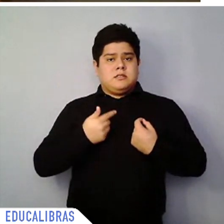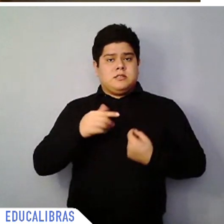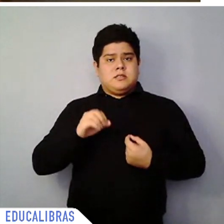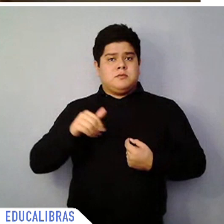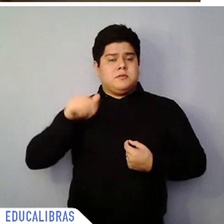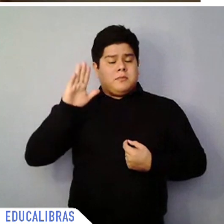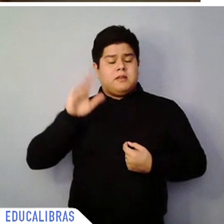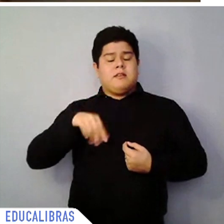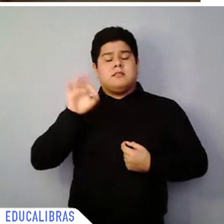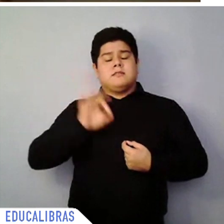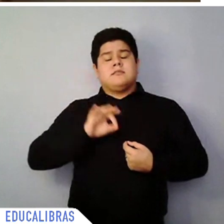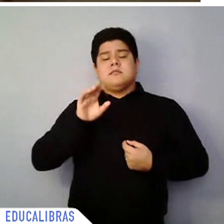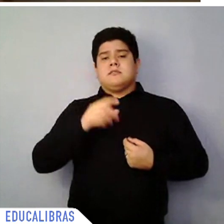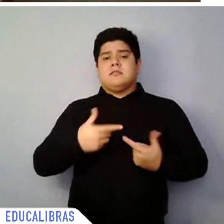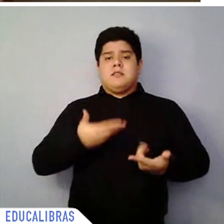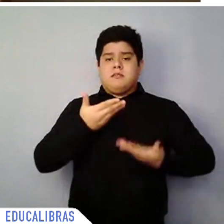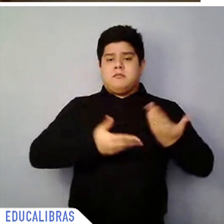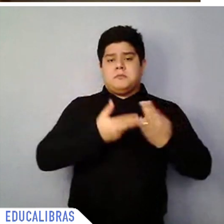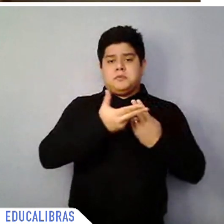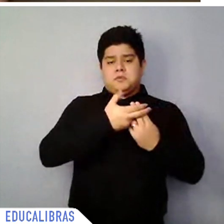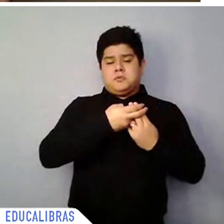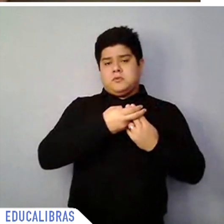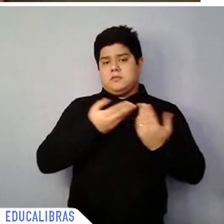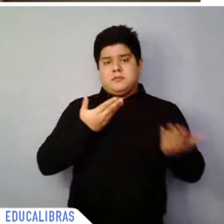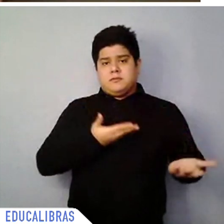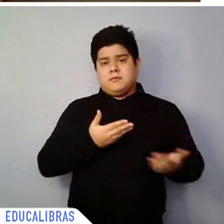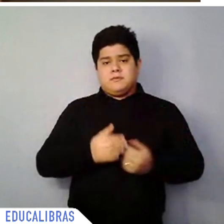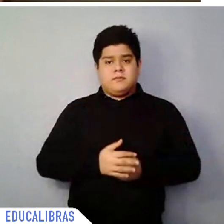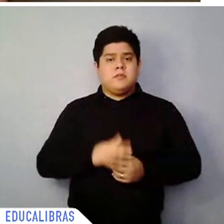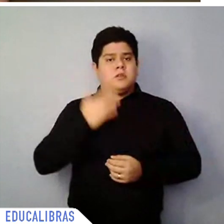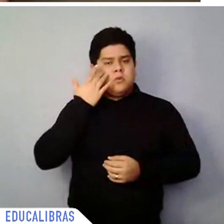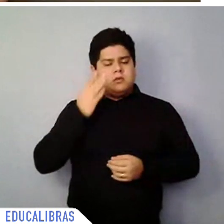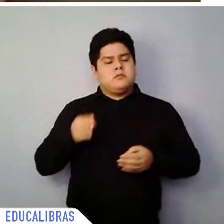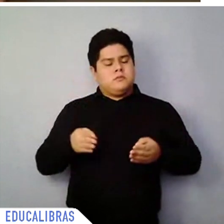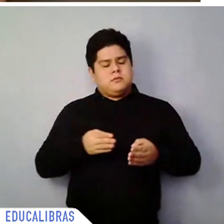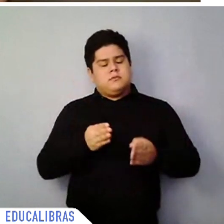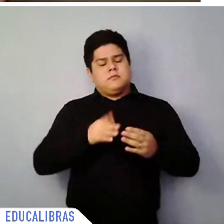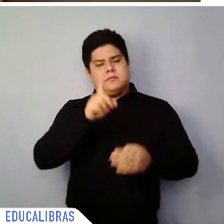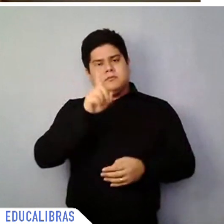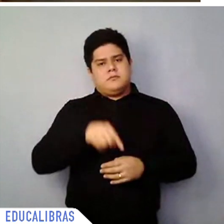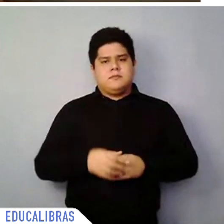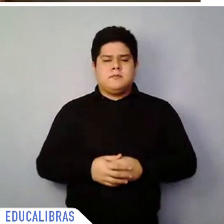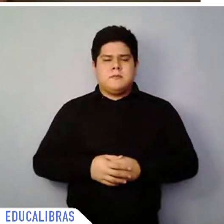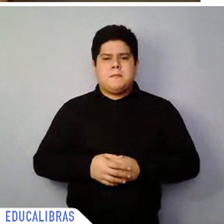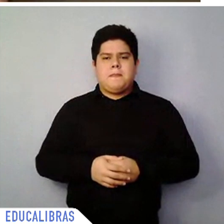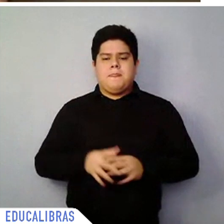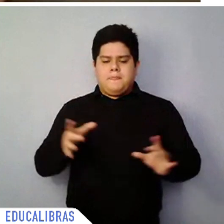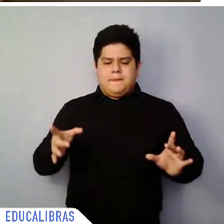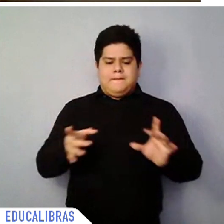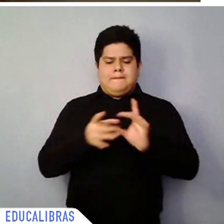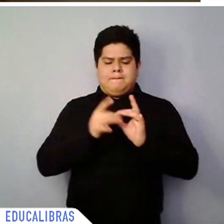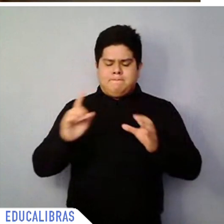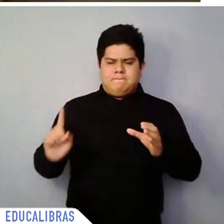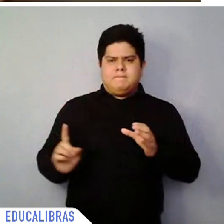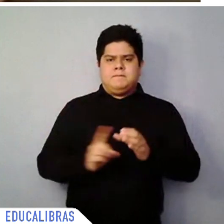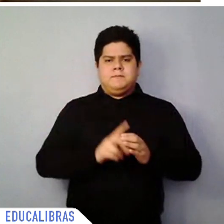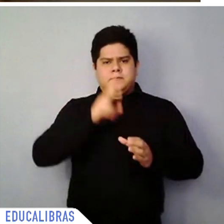treatments, such as treatment for cancer, not even mentioning the